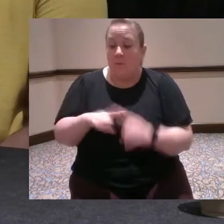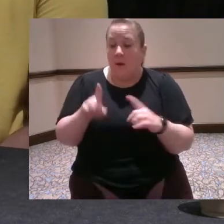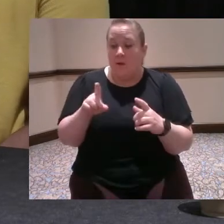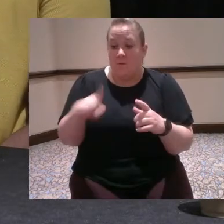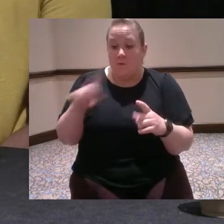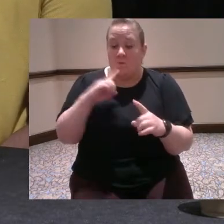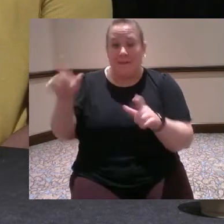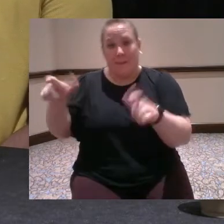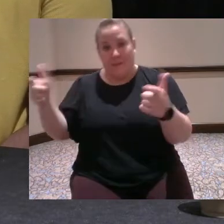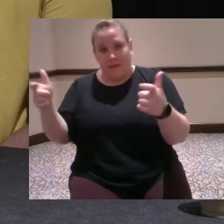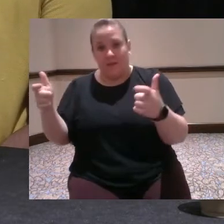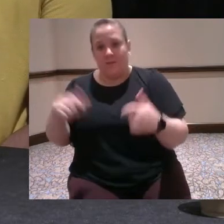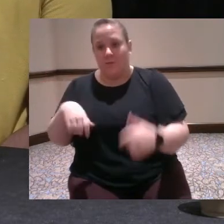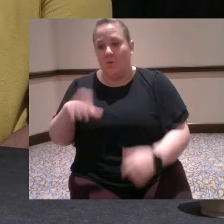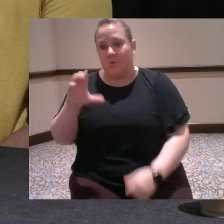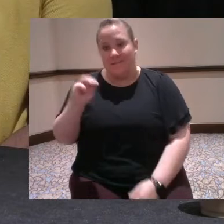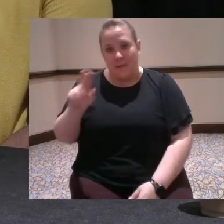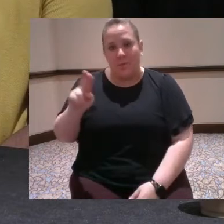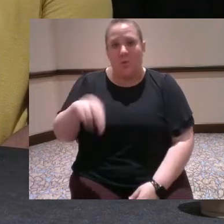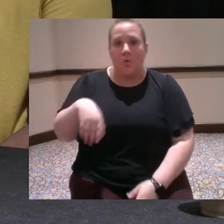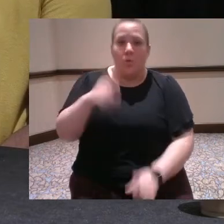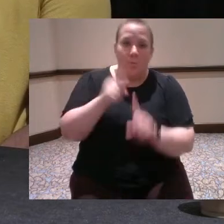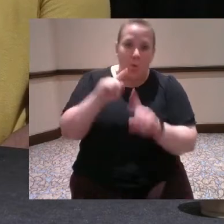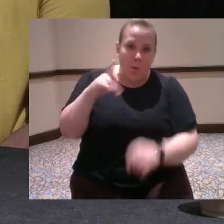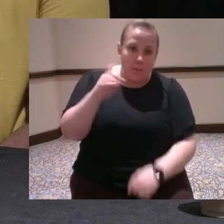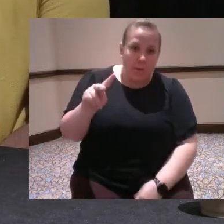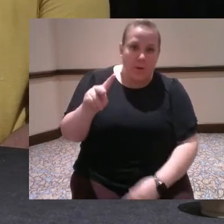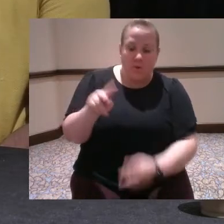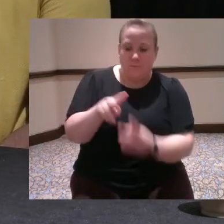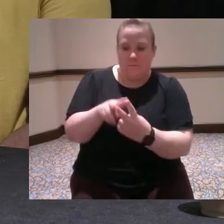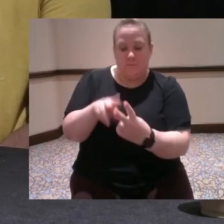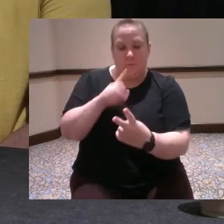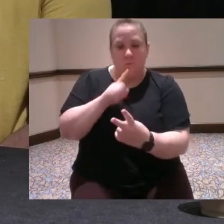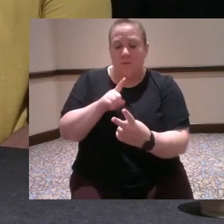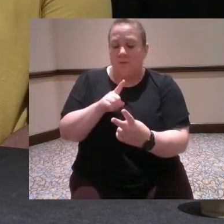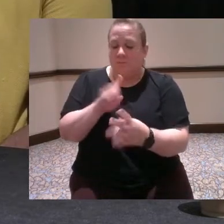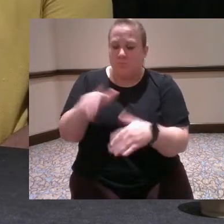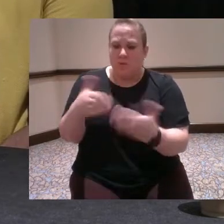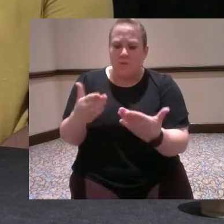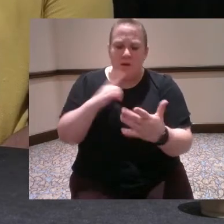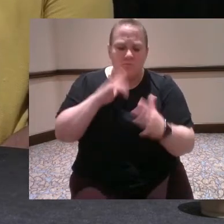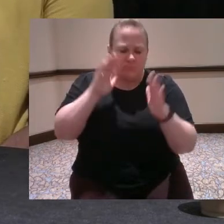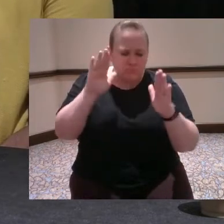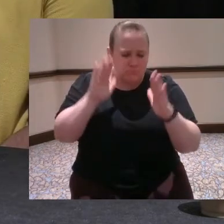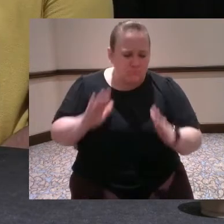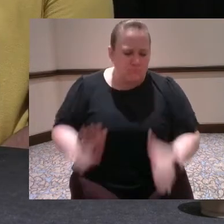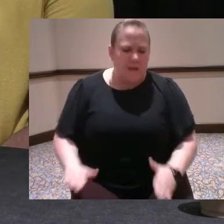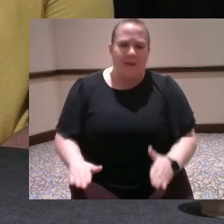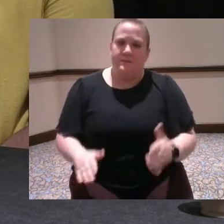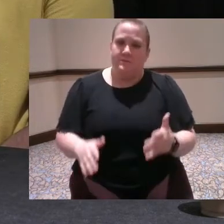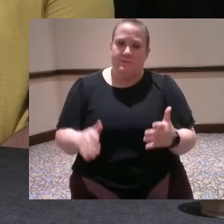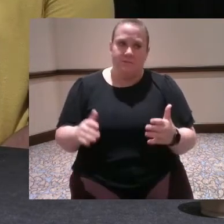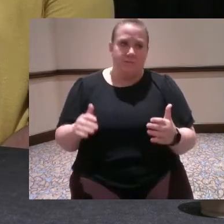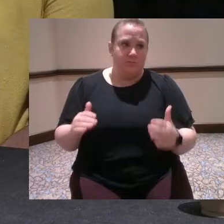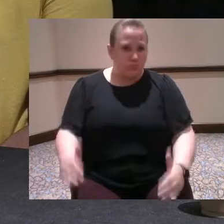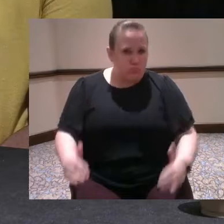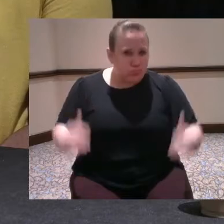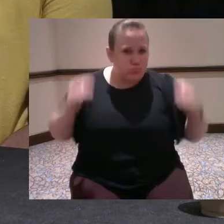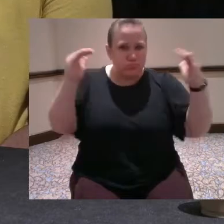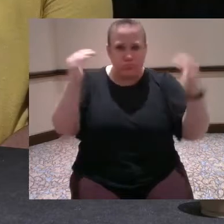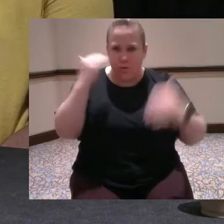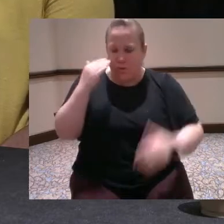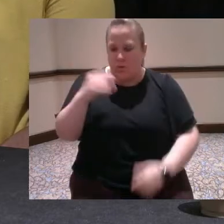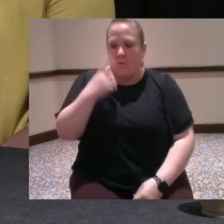institutions, especially CMU and Point Park, have just provided an amazing elevation at every level,